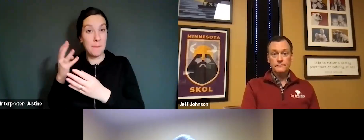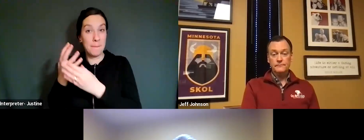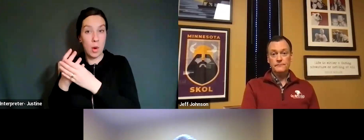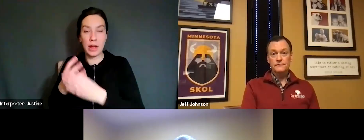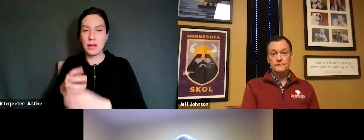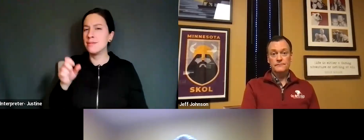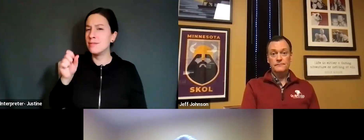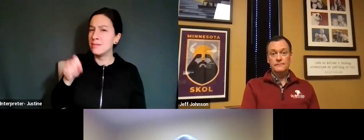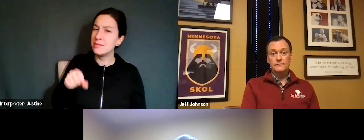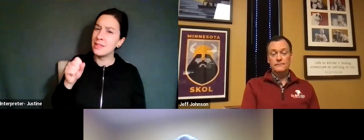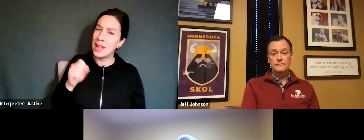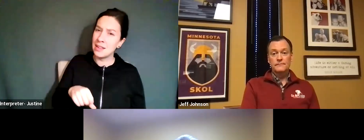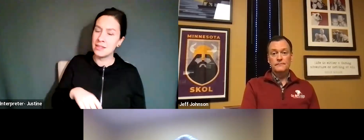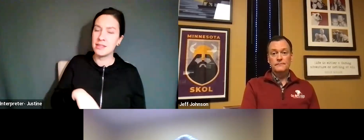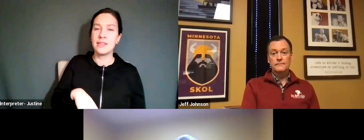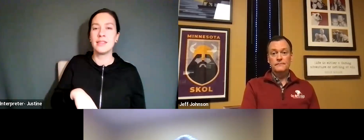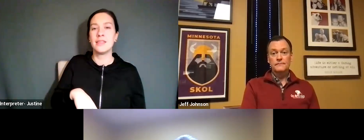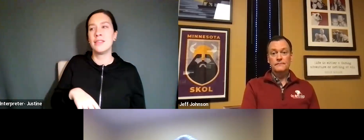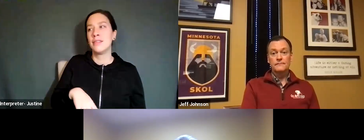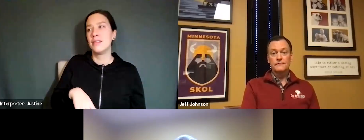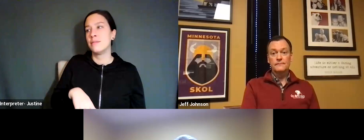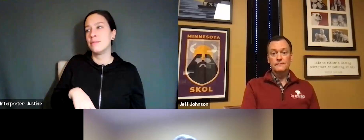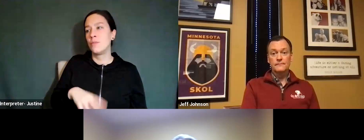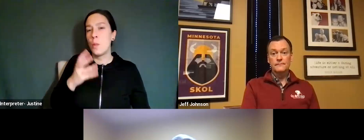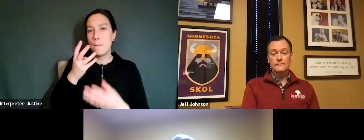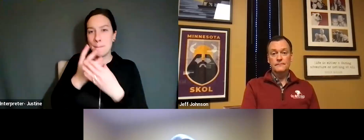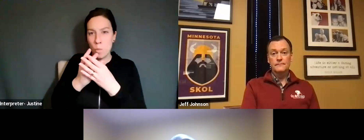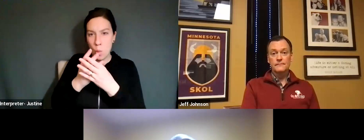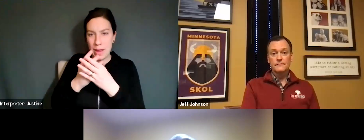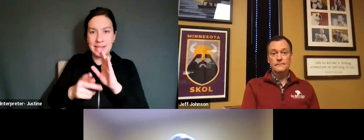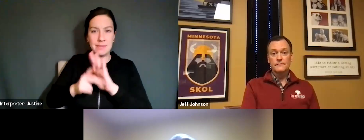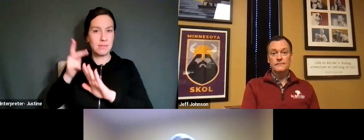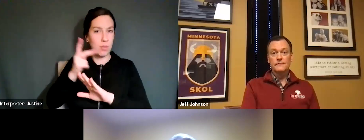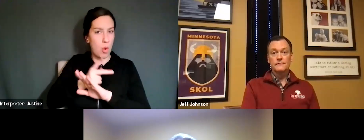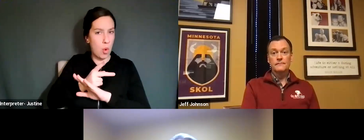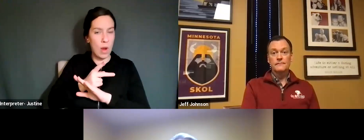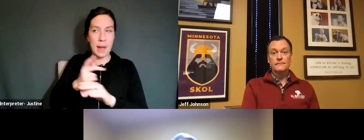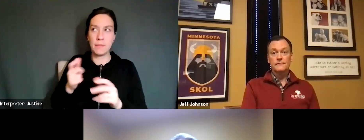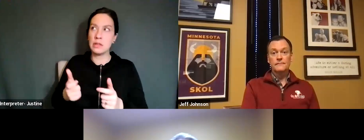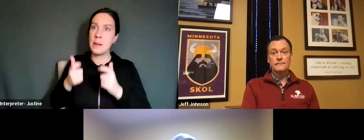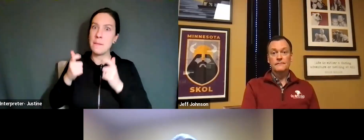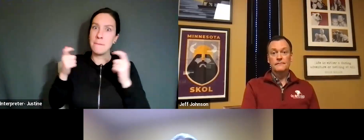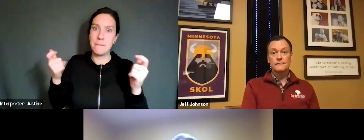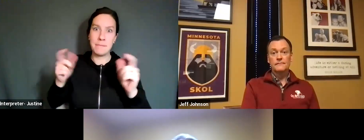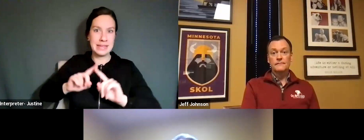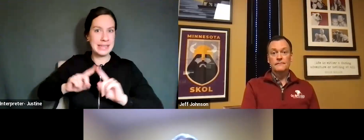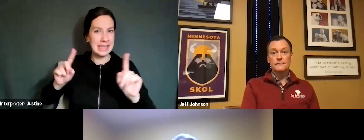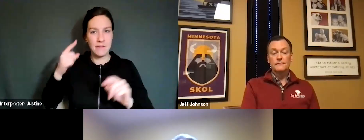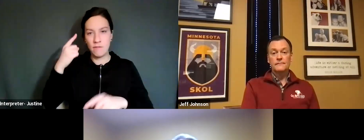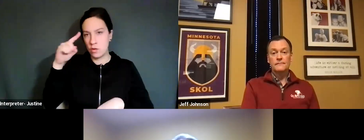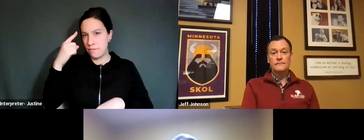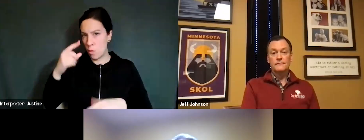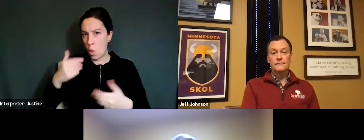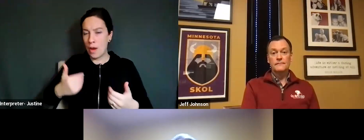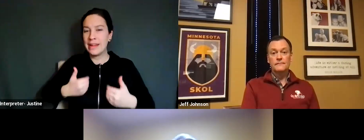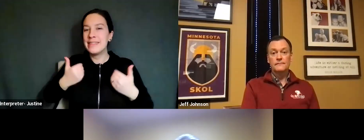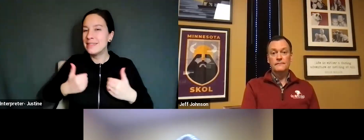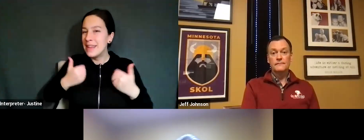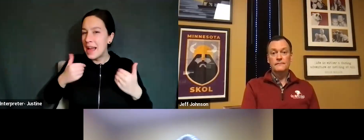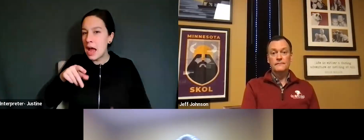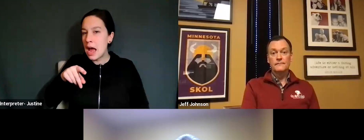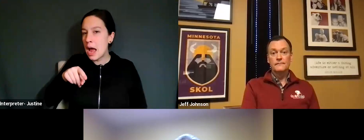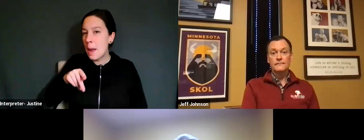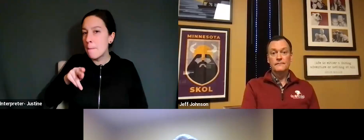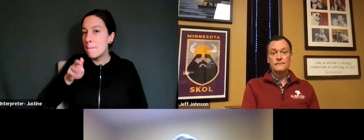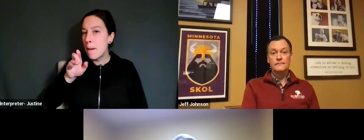weaning prisons, and I think they make a huge difference for the volunteers that get these young puppies, having them started